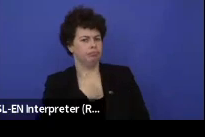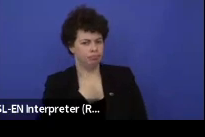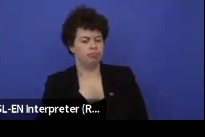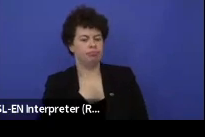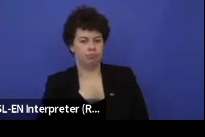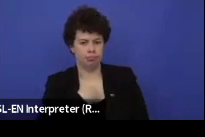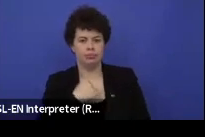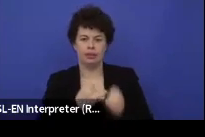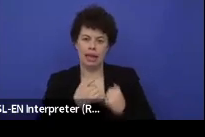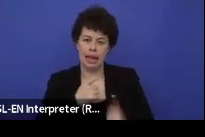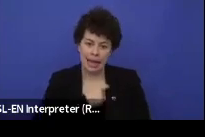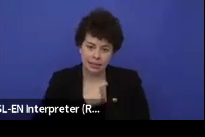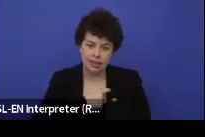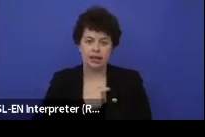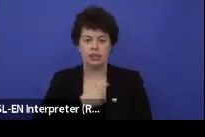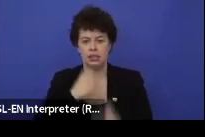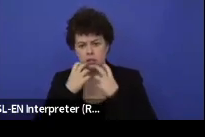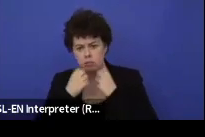difficult.